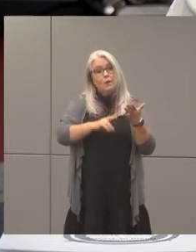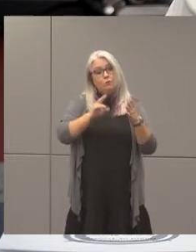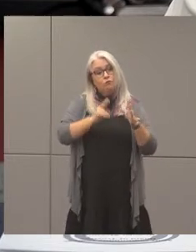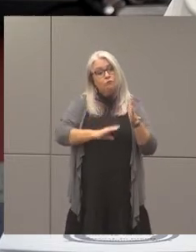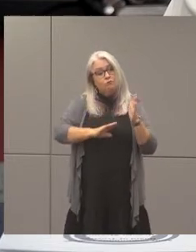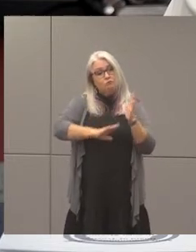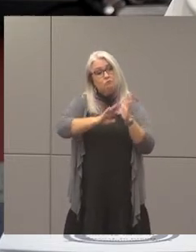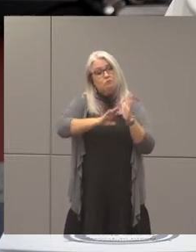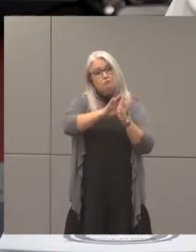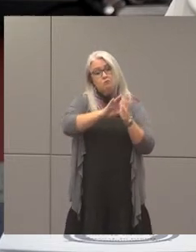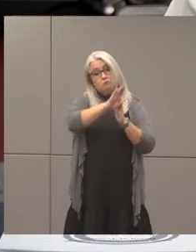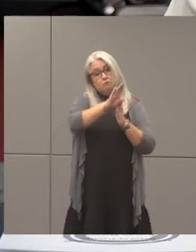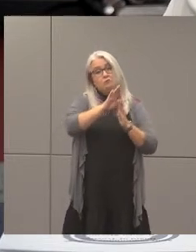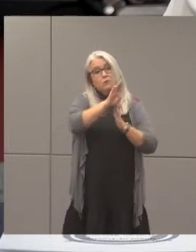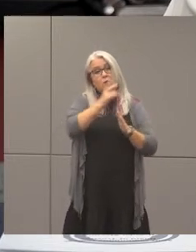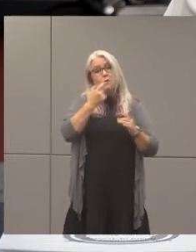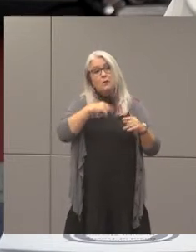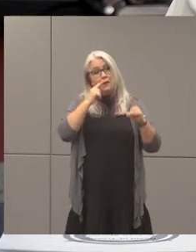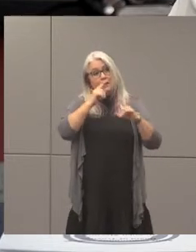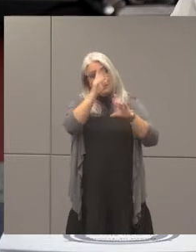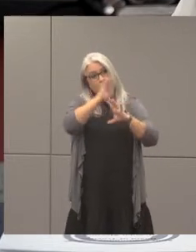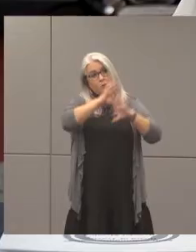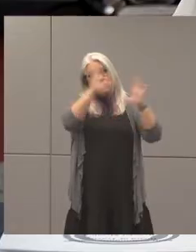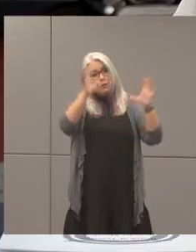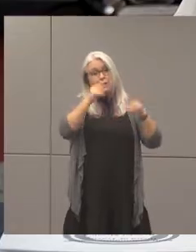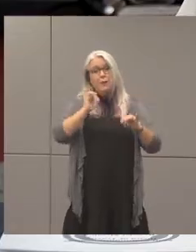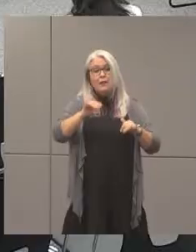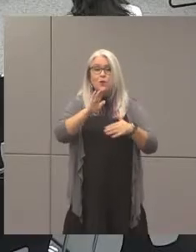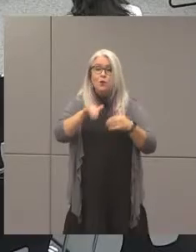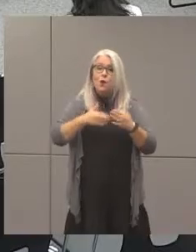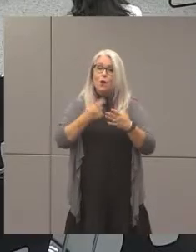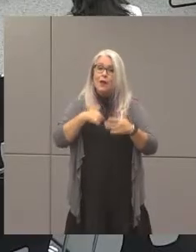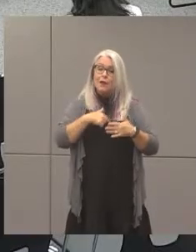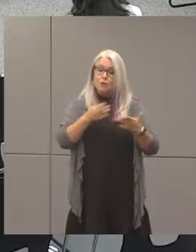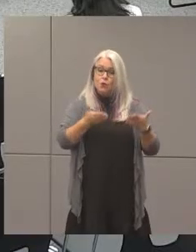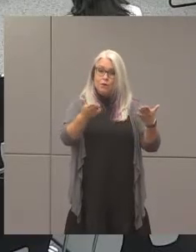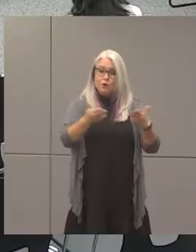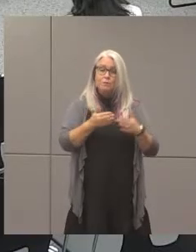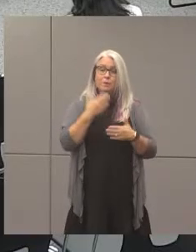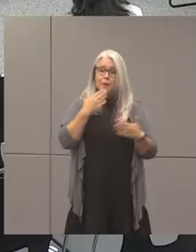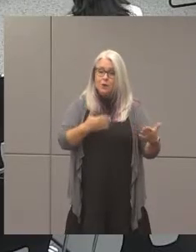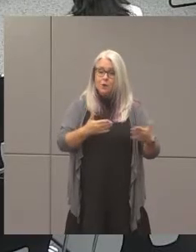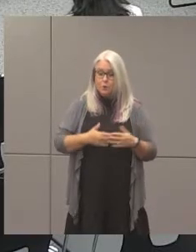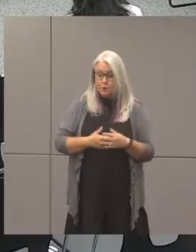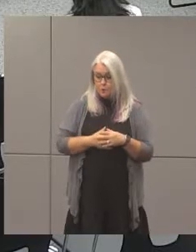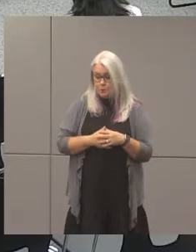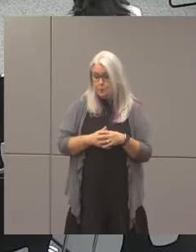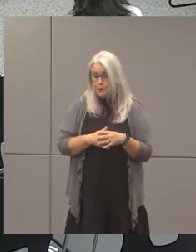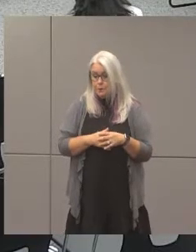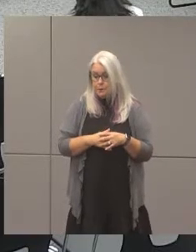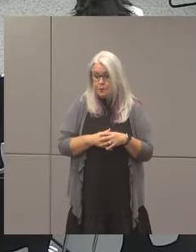forest, and that's all I have to offer. Thank you.